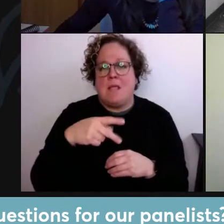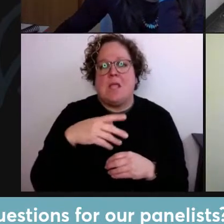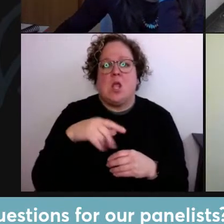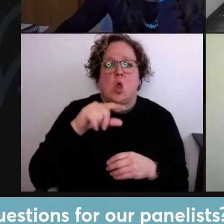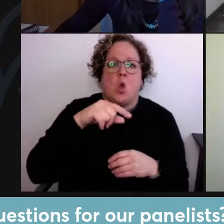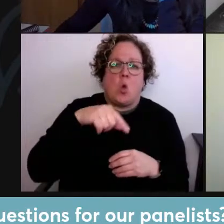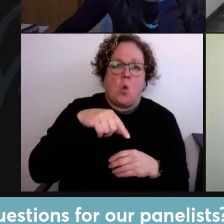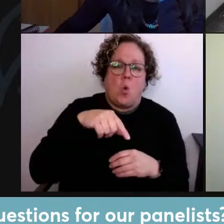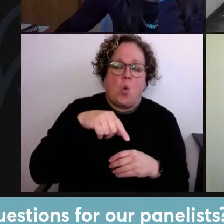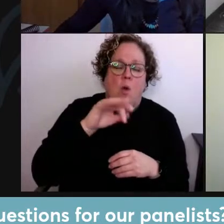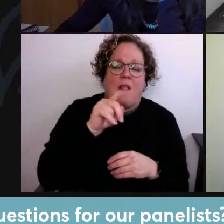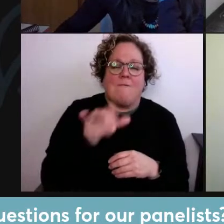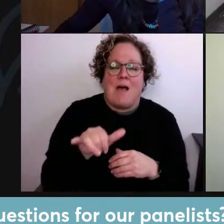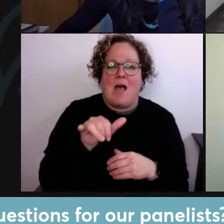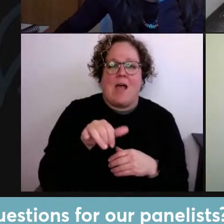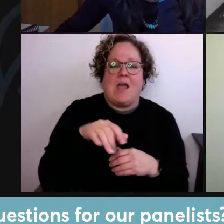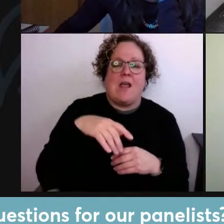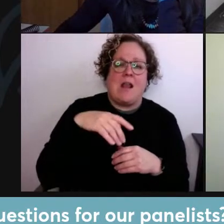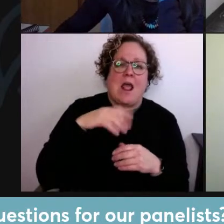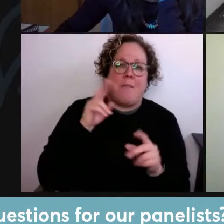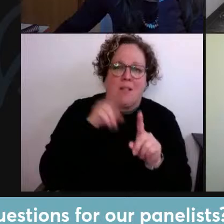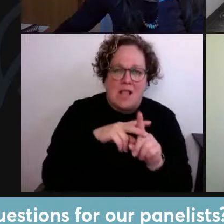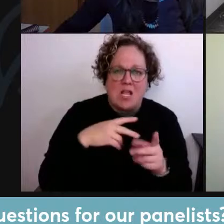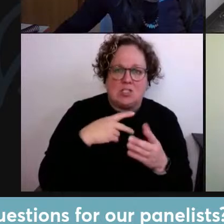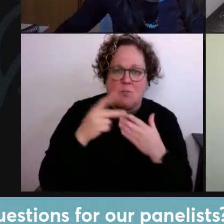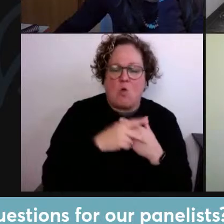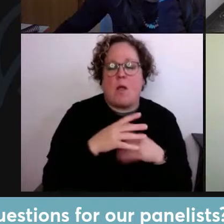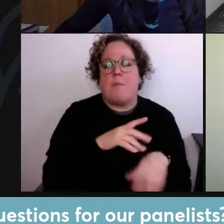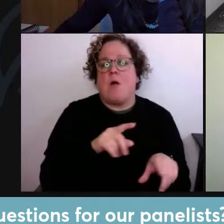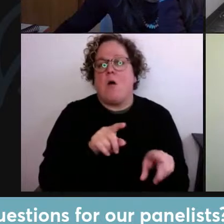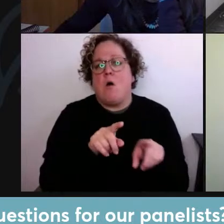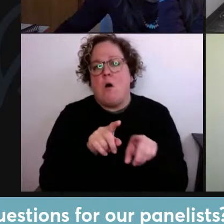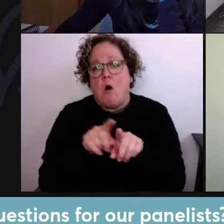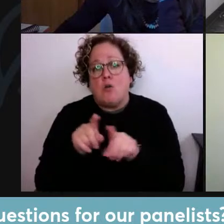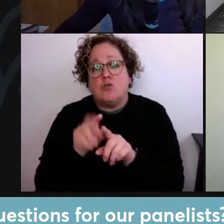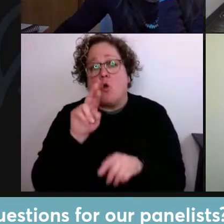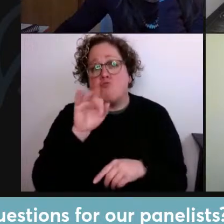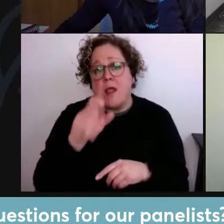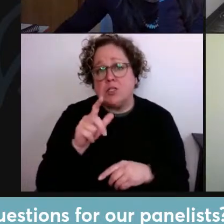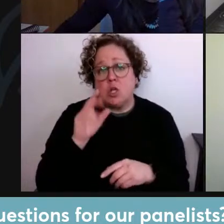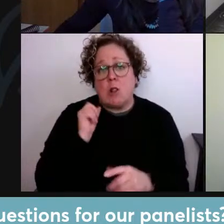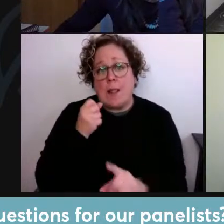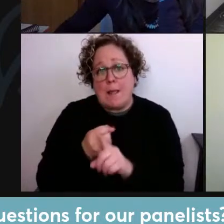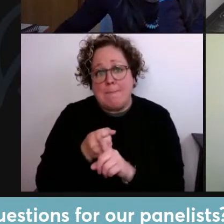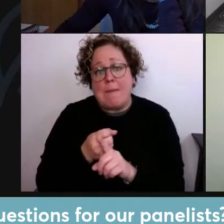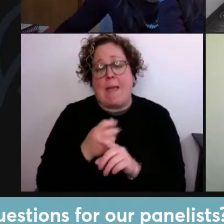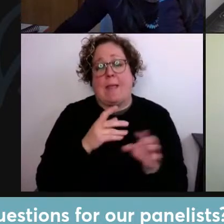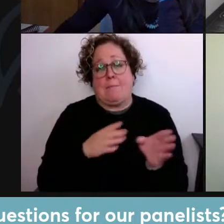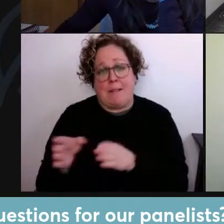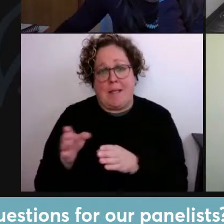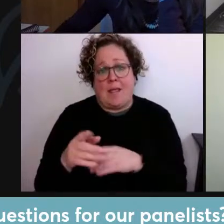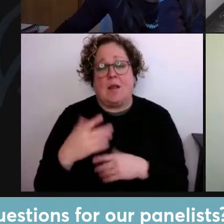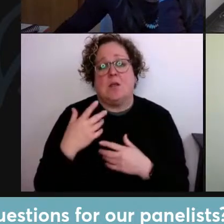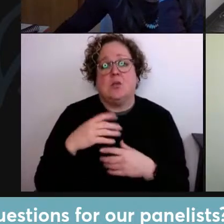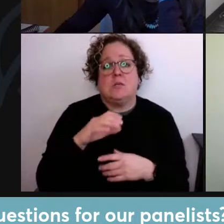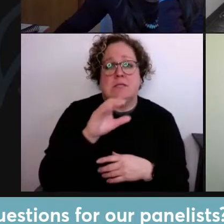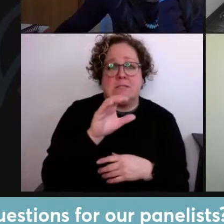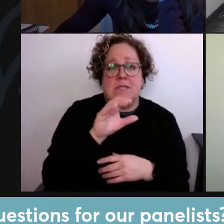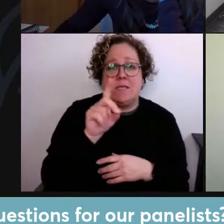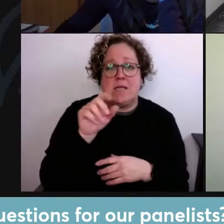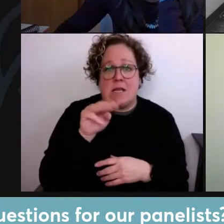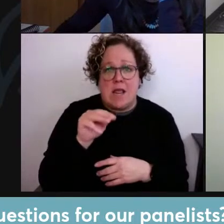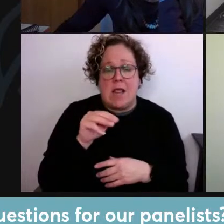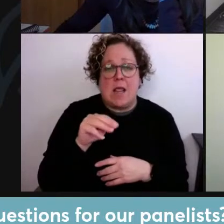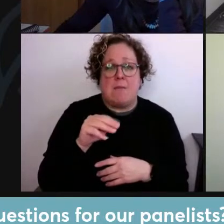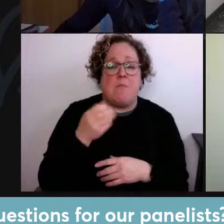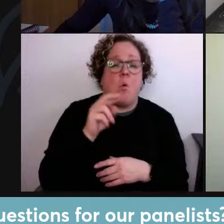as well as on a racial impact plan. So I would encourage you to go to CDAM or